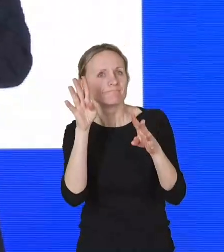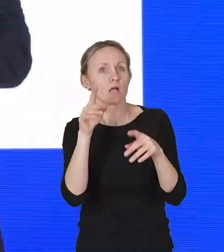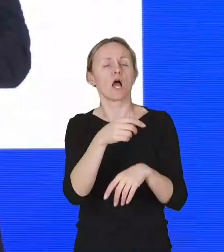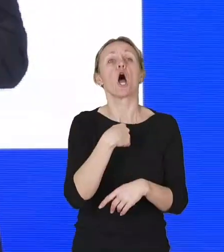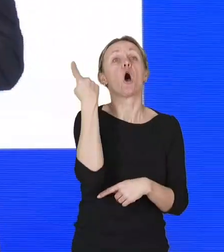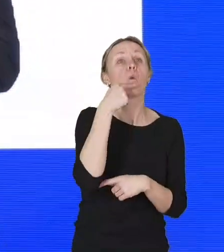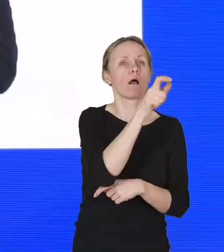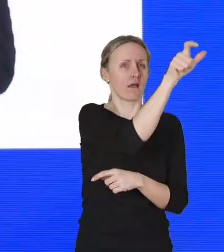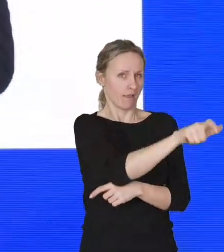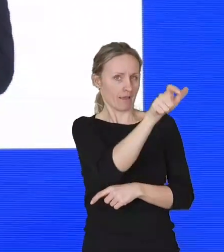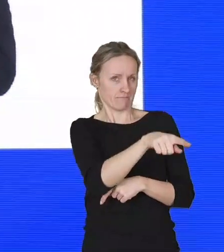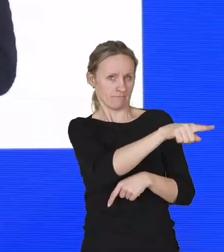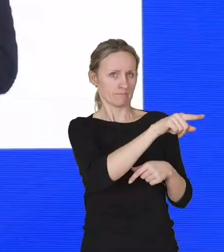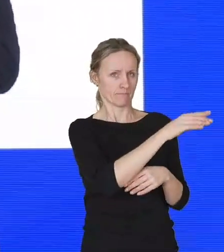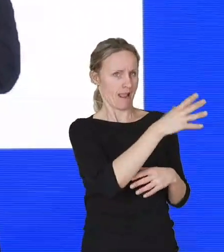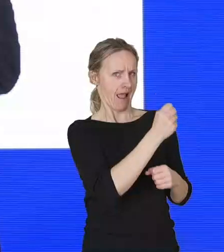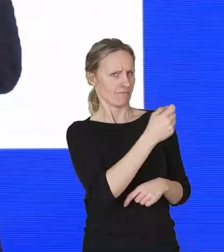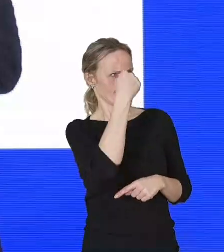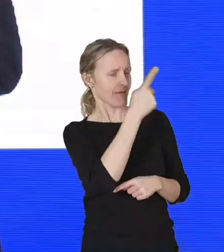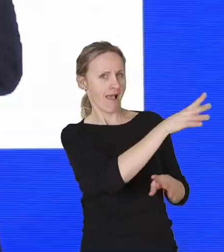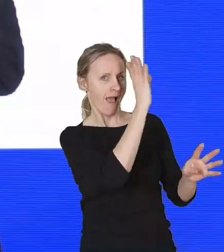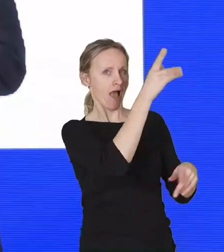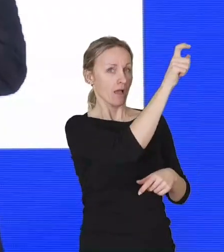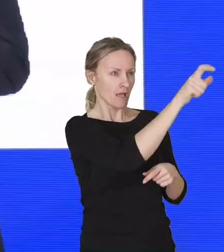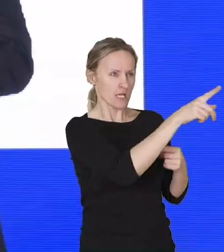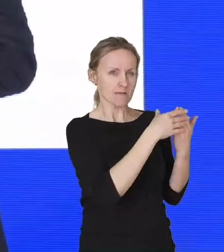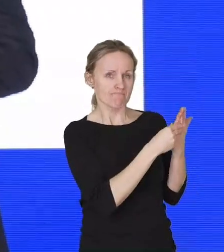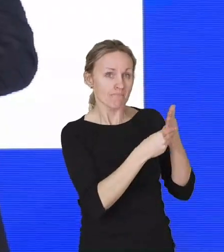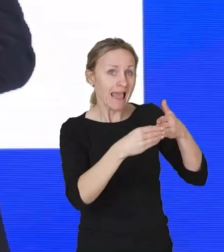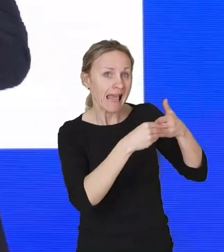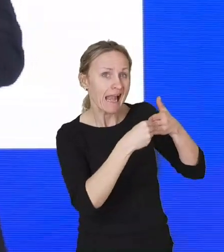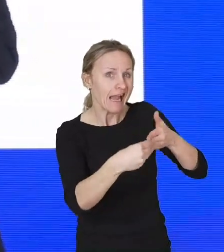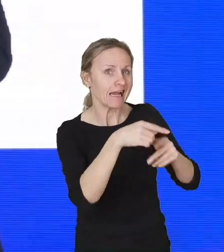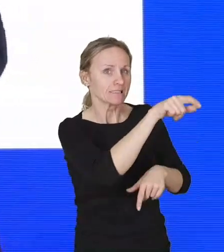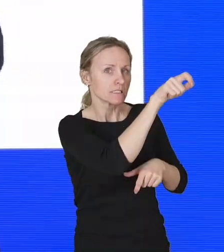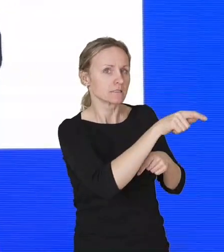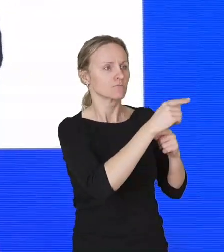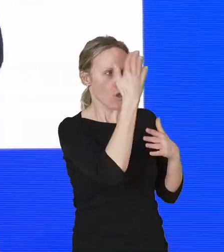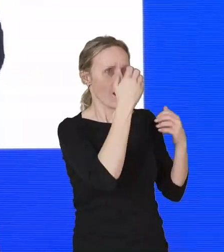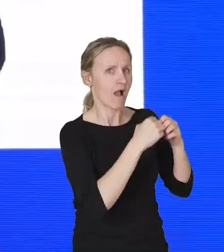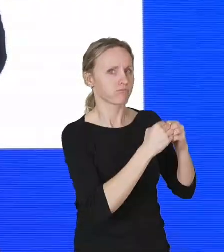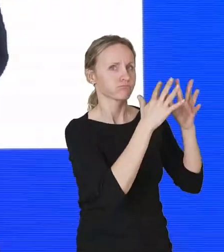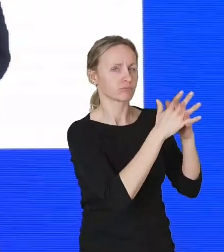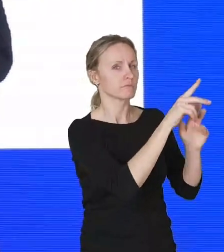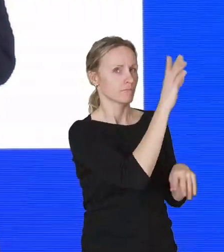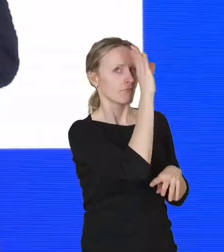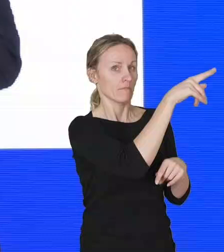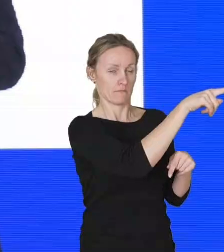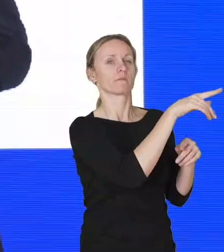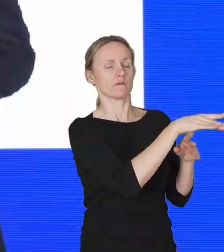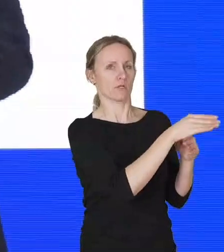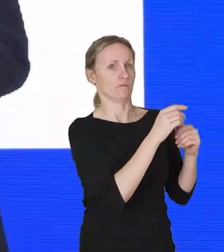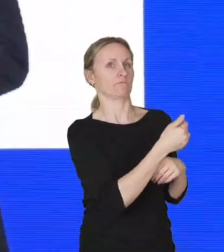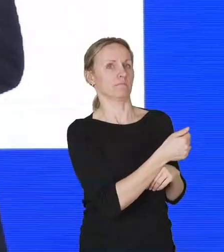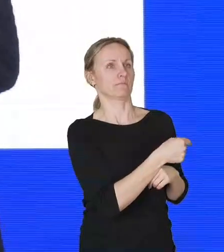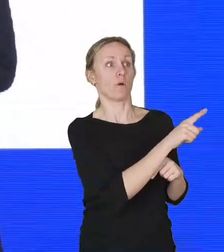is an explain all and solve all tool. And some of them moving into this. And when I looked